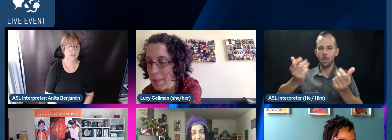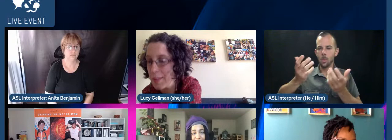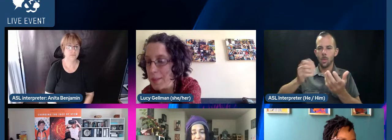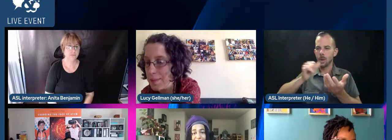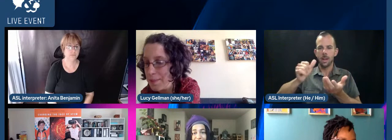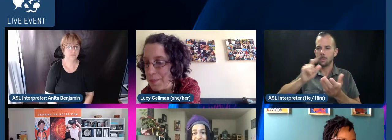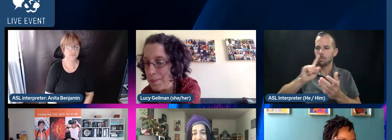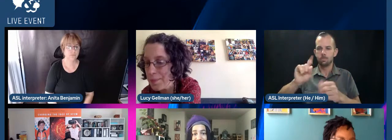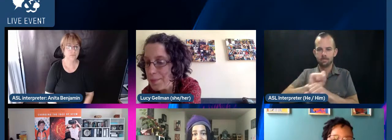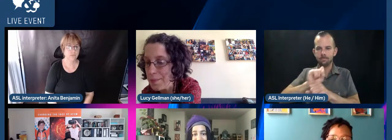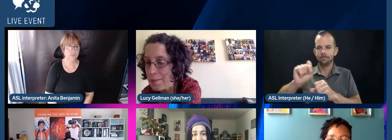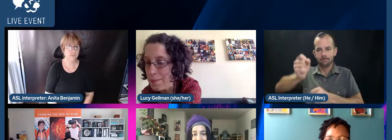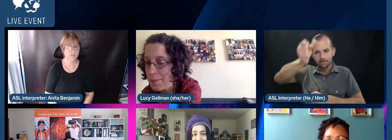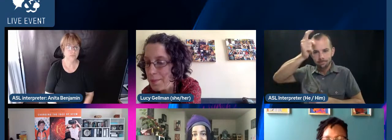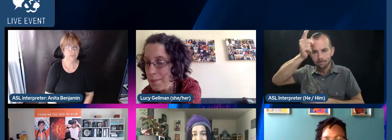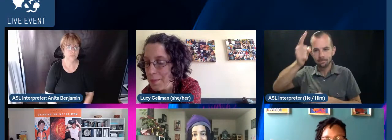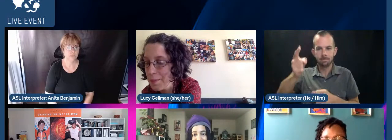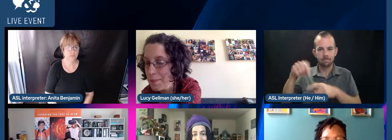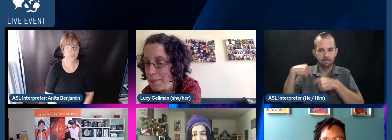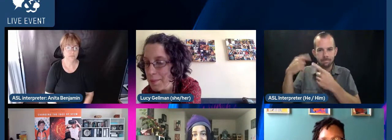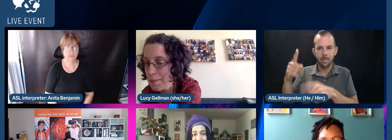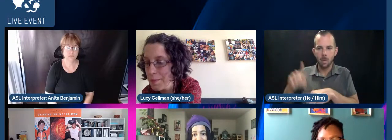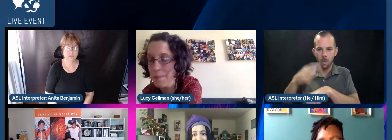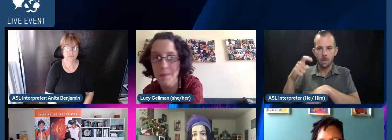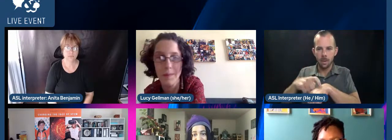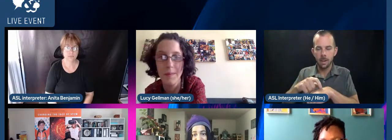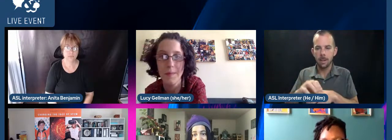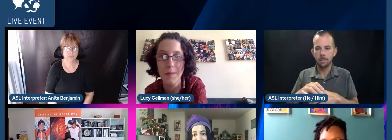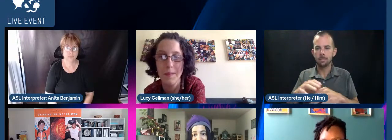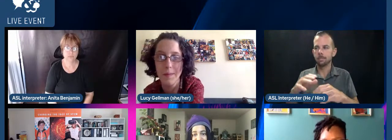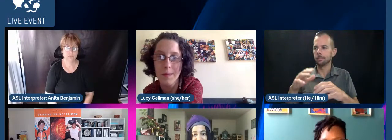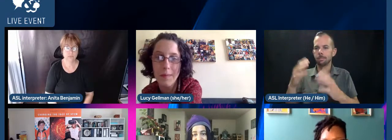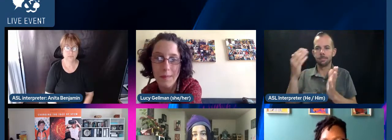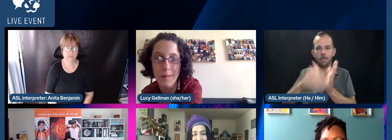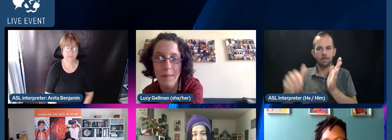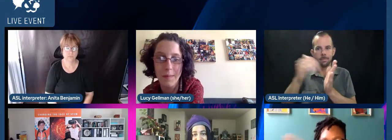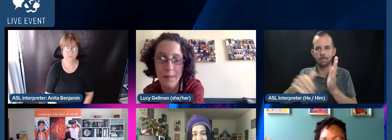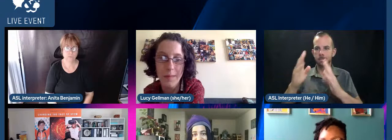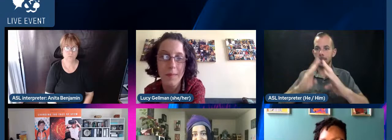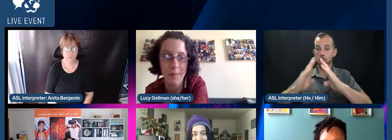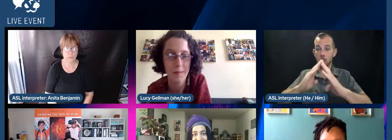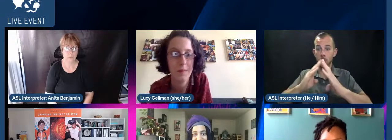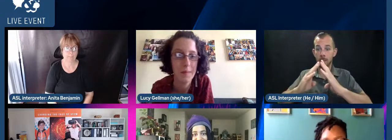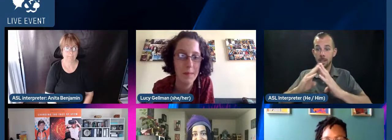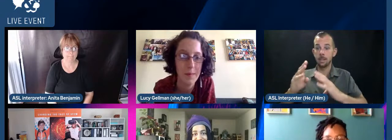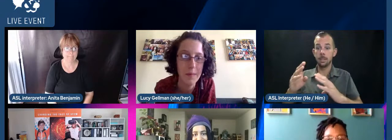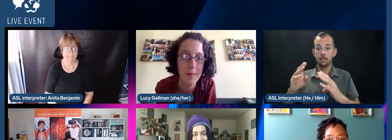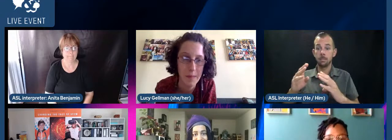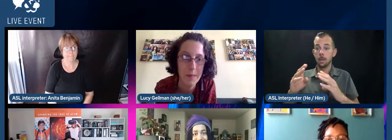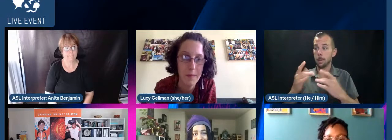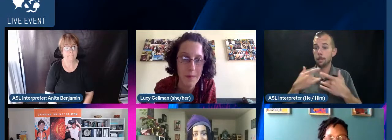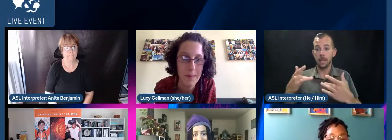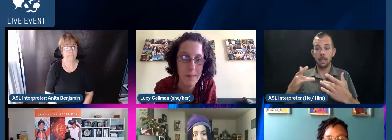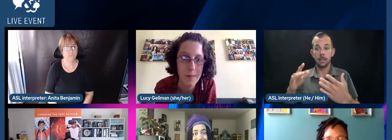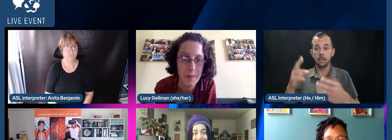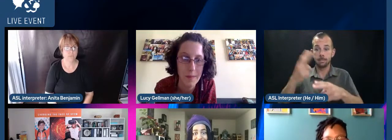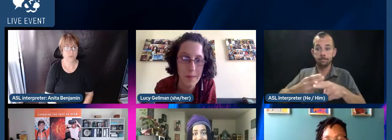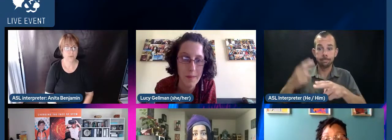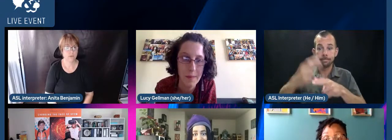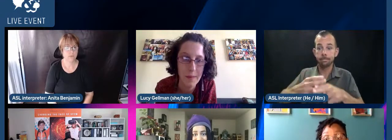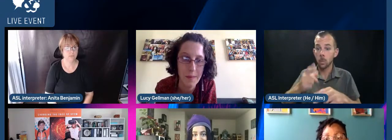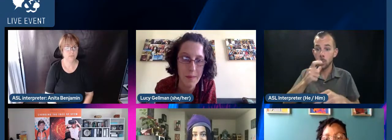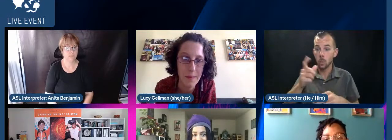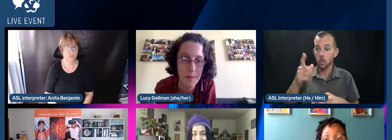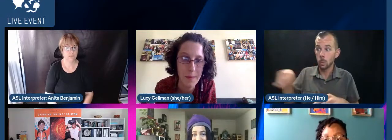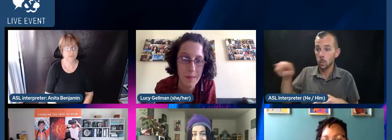where, you know, because a lot of this, like the talk of community comes from like liberal spaces, like not like radical spaces,